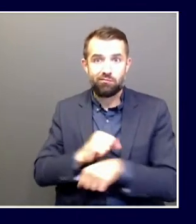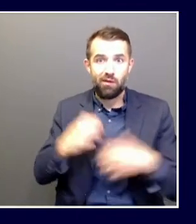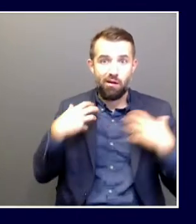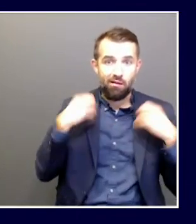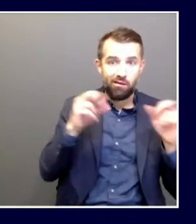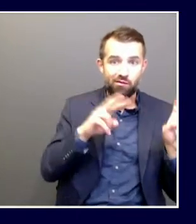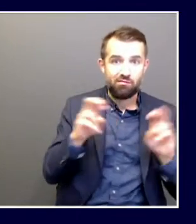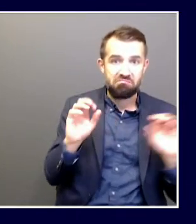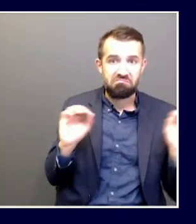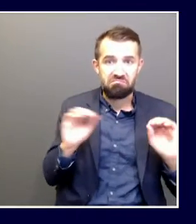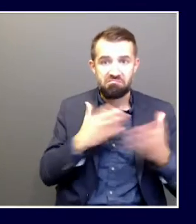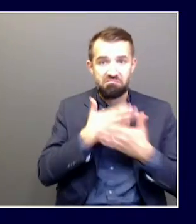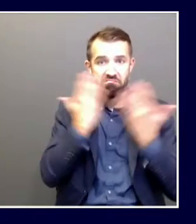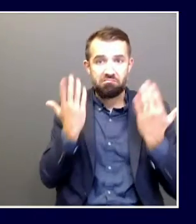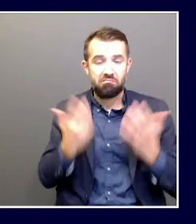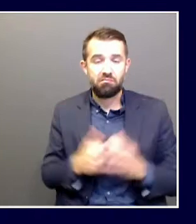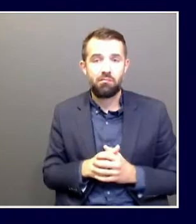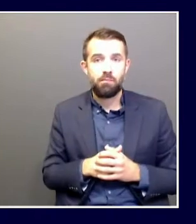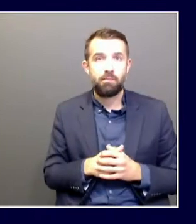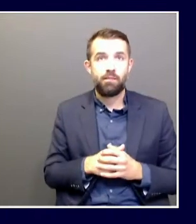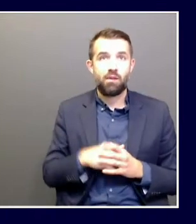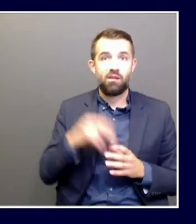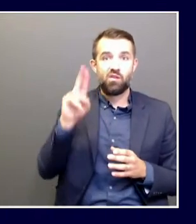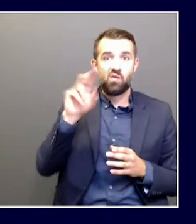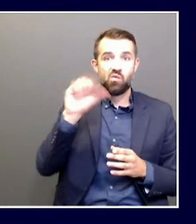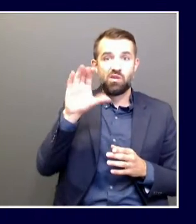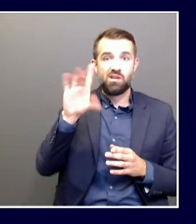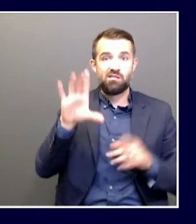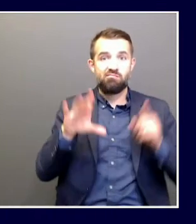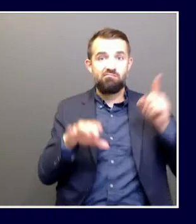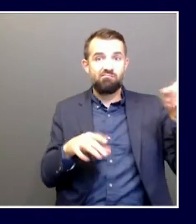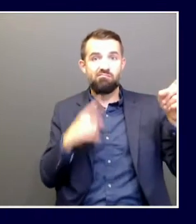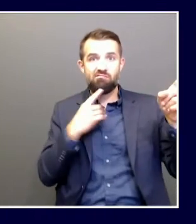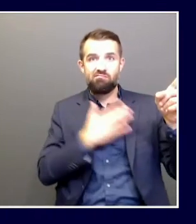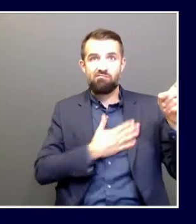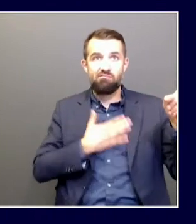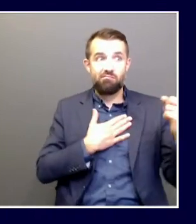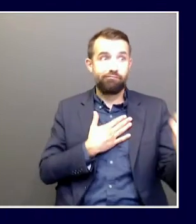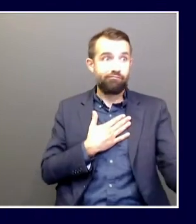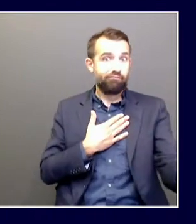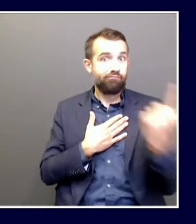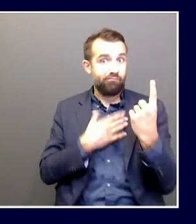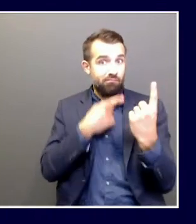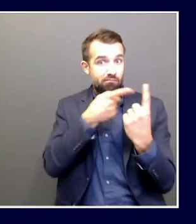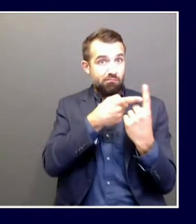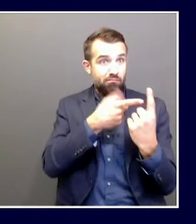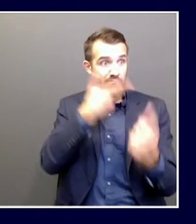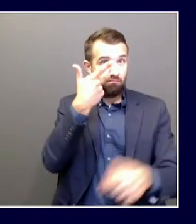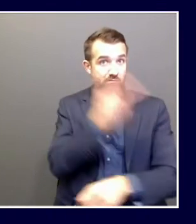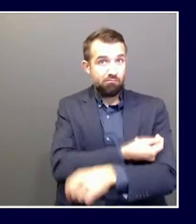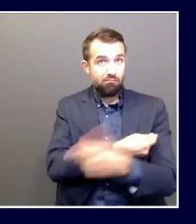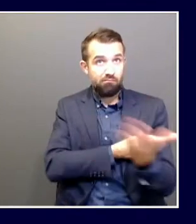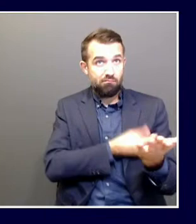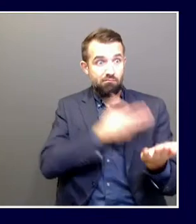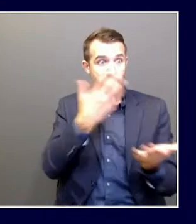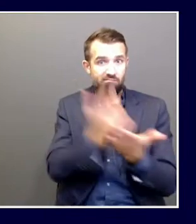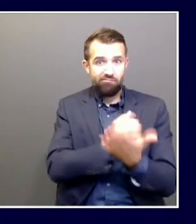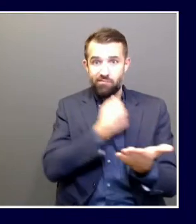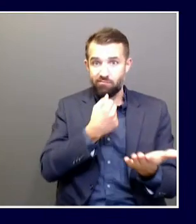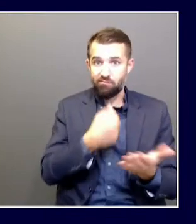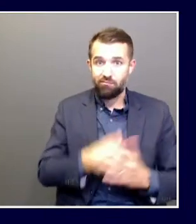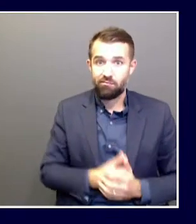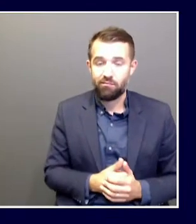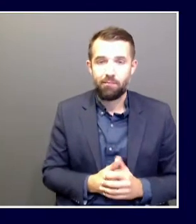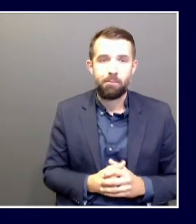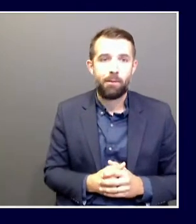states to work on or work off of a self-attestation model. Great, thank you. Yep. Let me go to Brian Sullivan